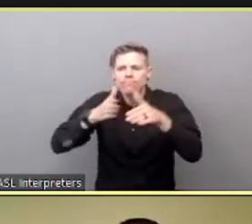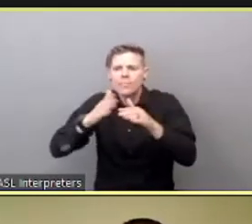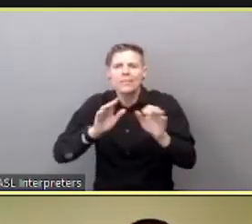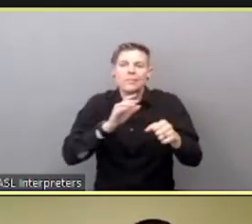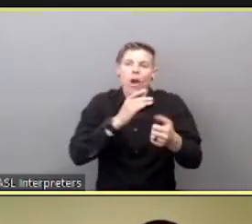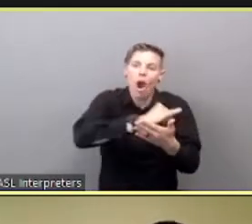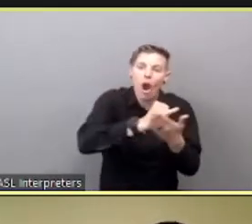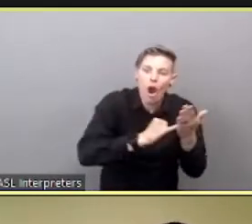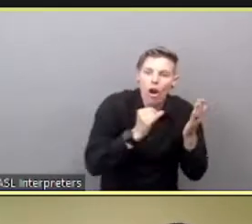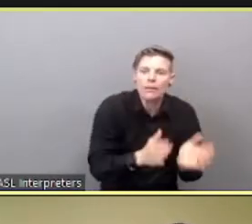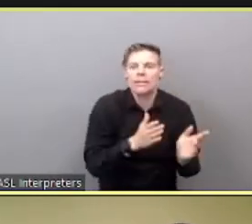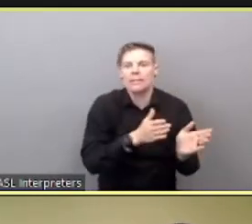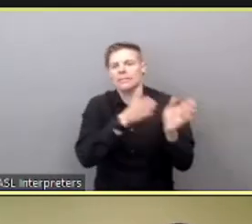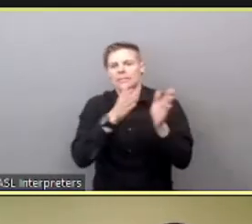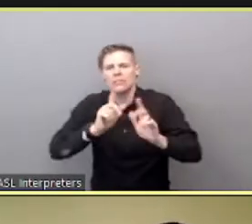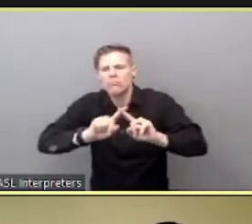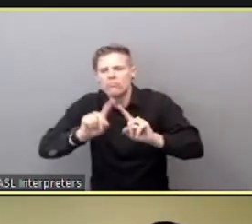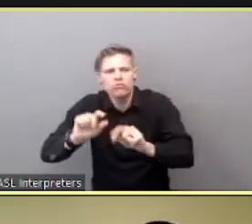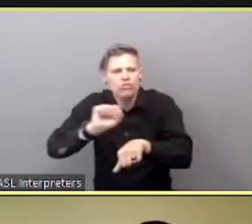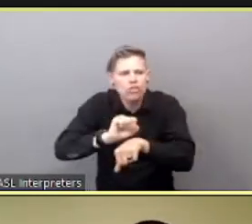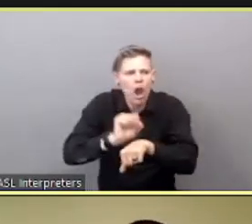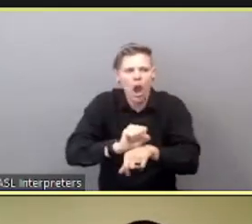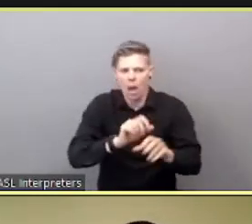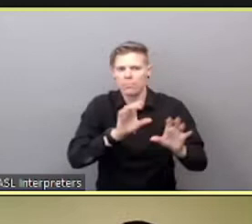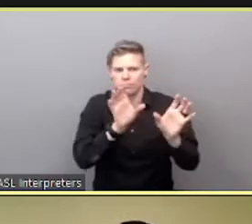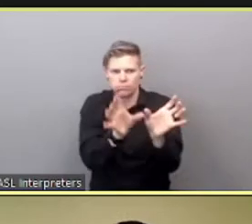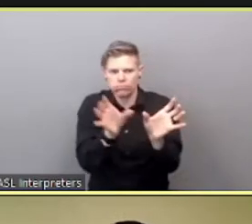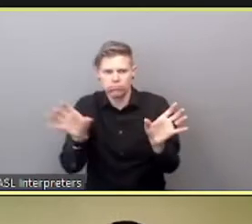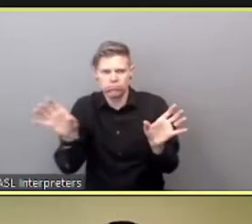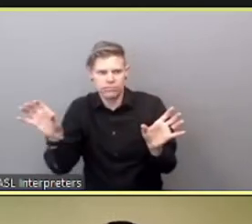claims since